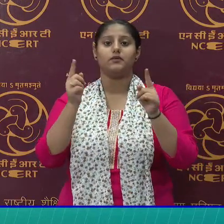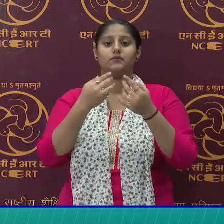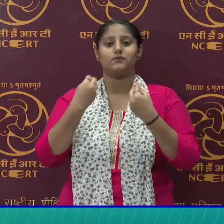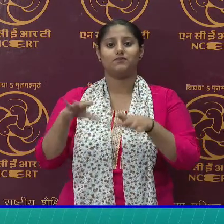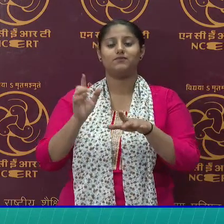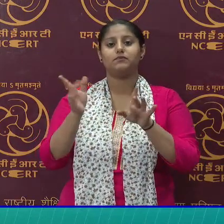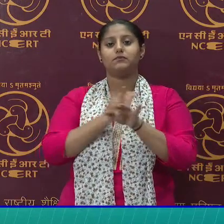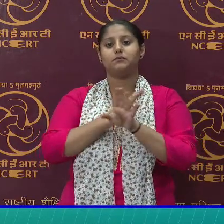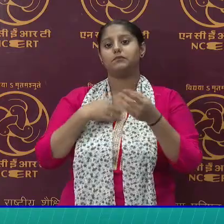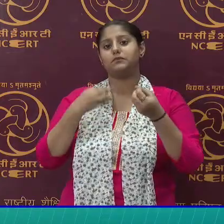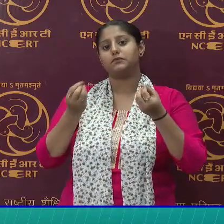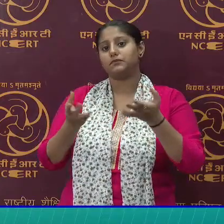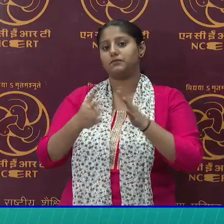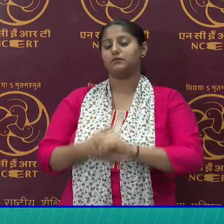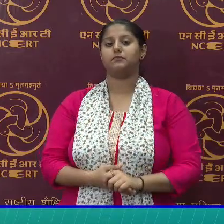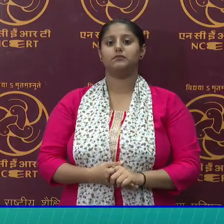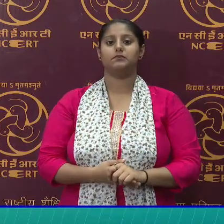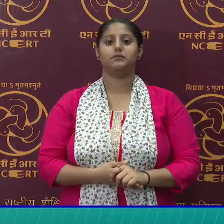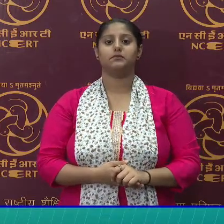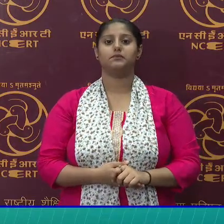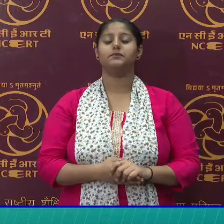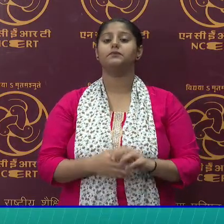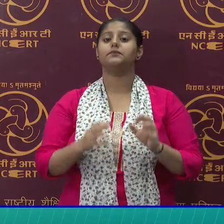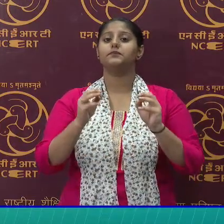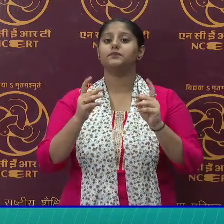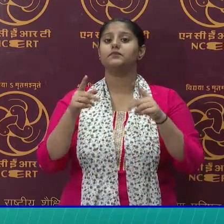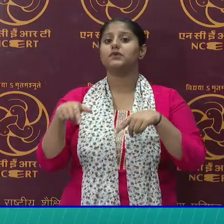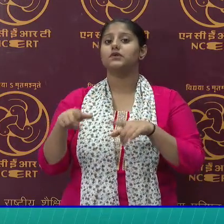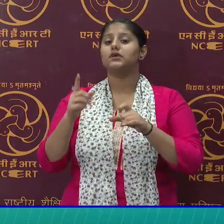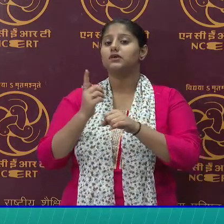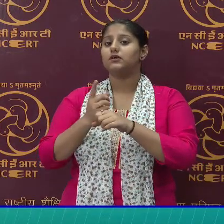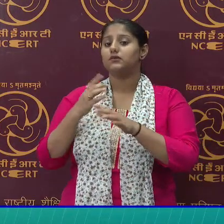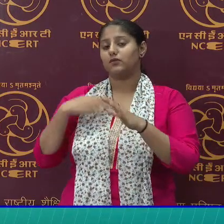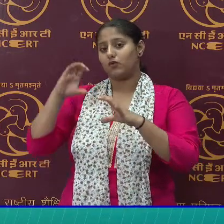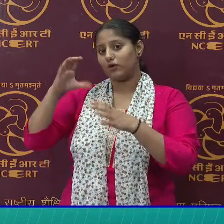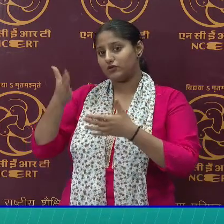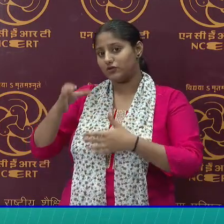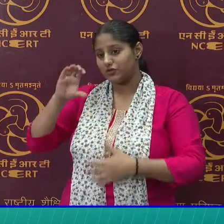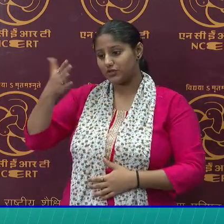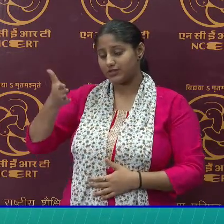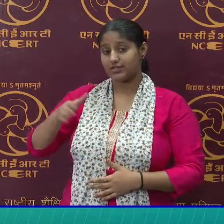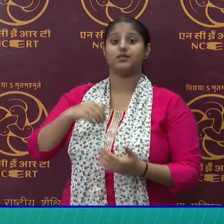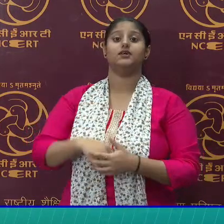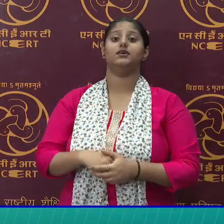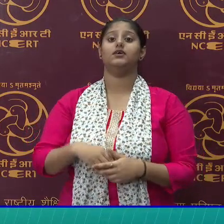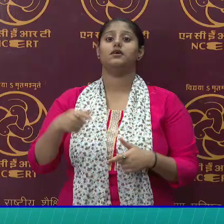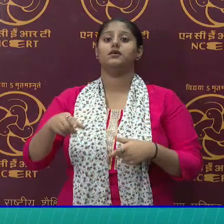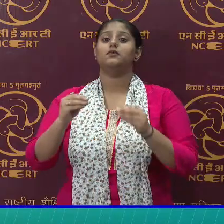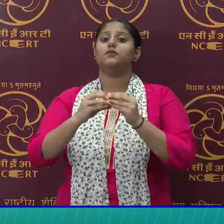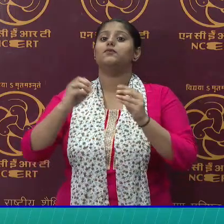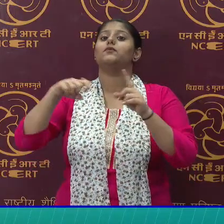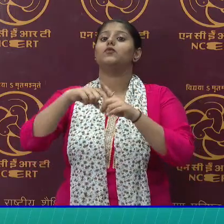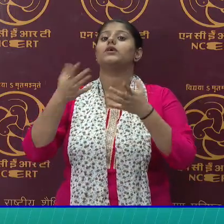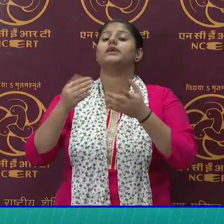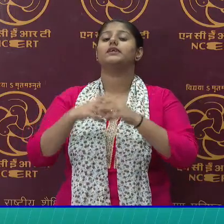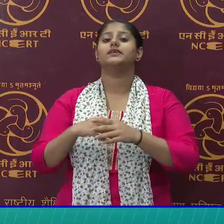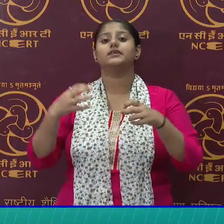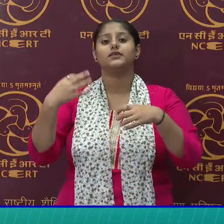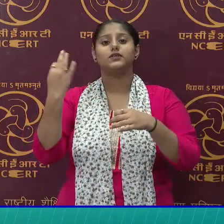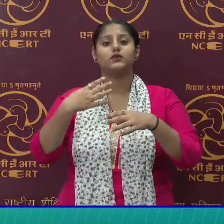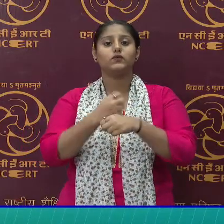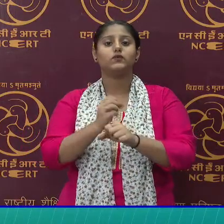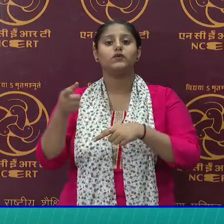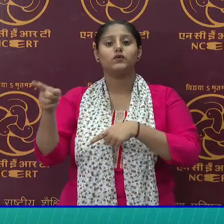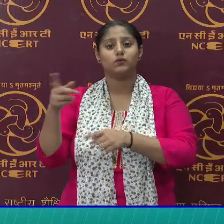let's start with the book. So ma'am, congratulations on this book. You are the